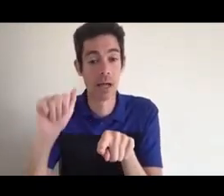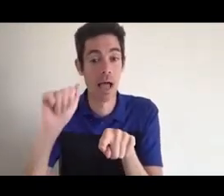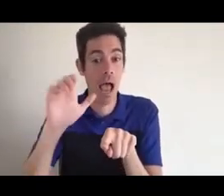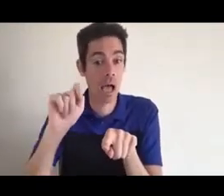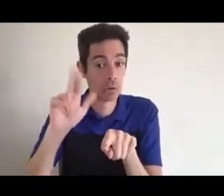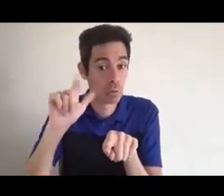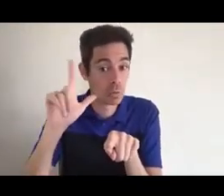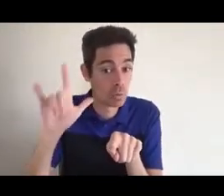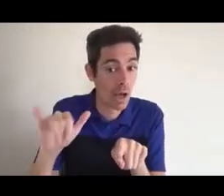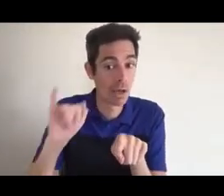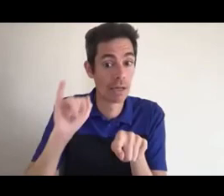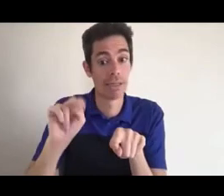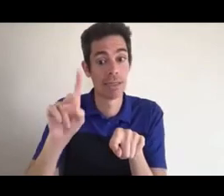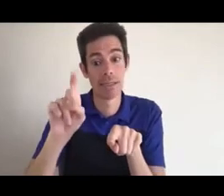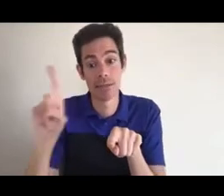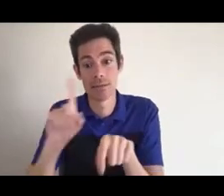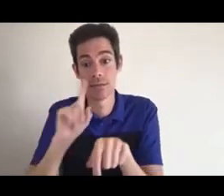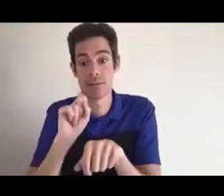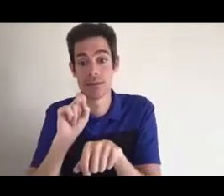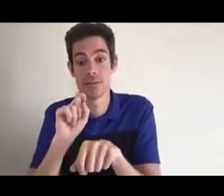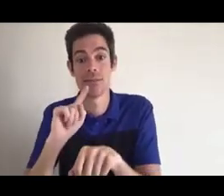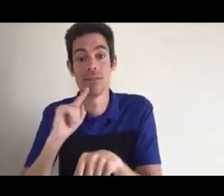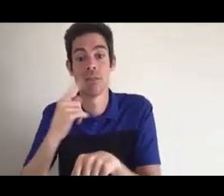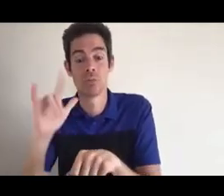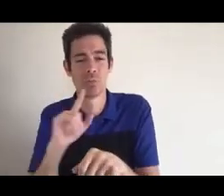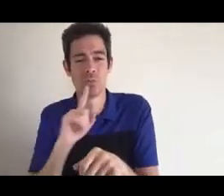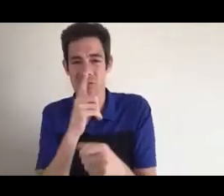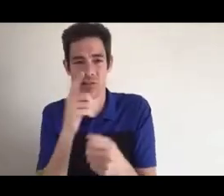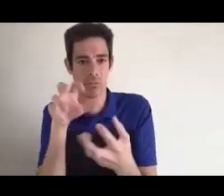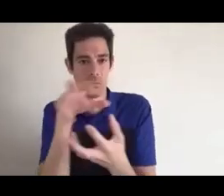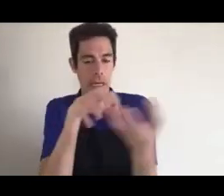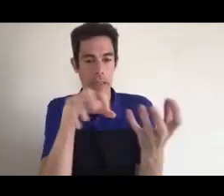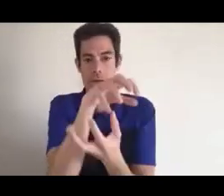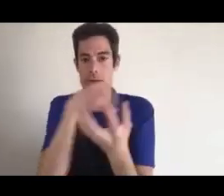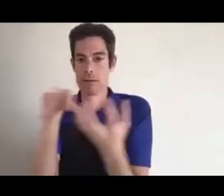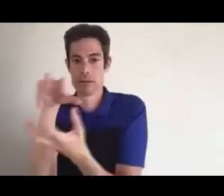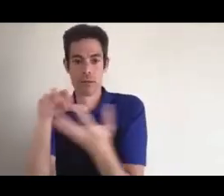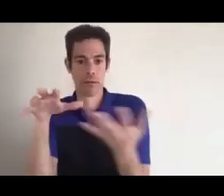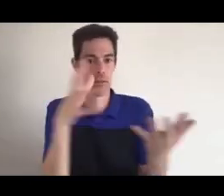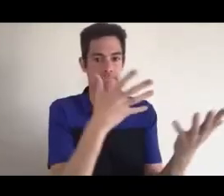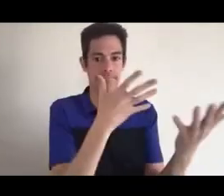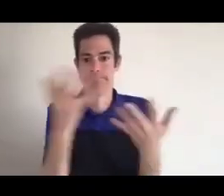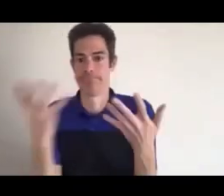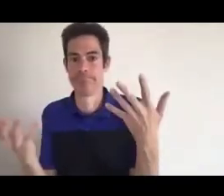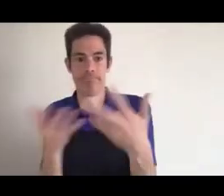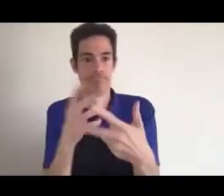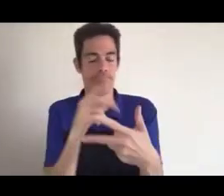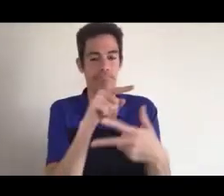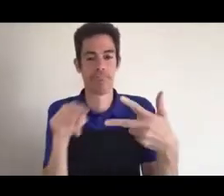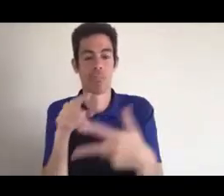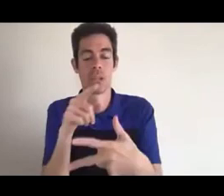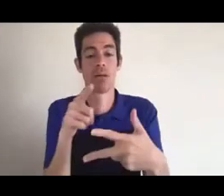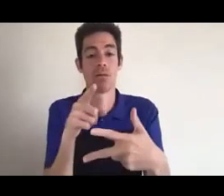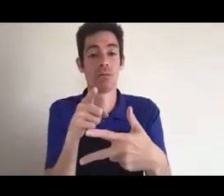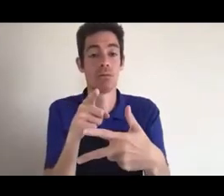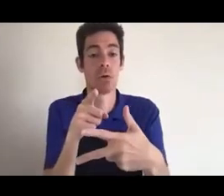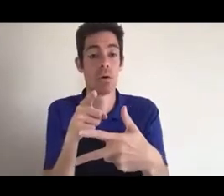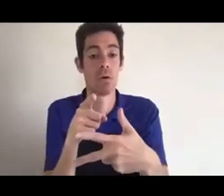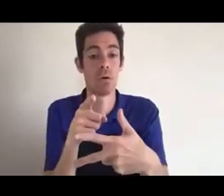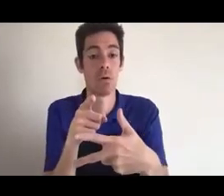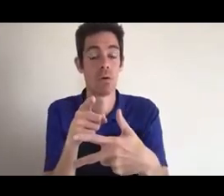to literally, actually, indeed, and seriously. So it depends on which